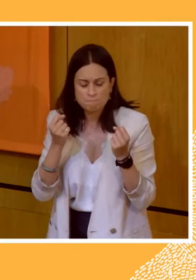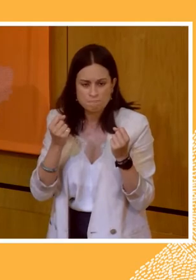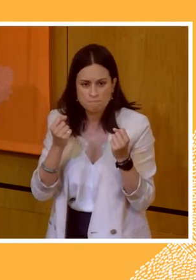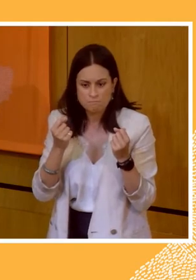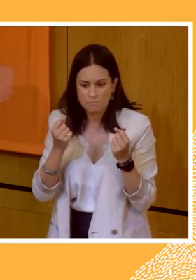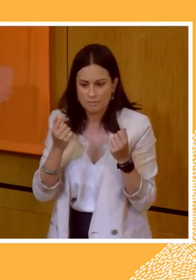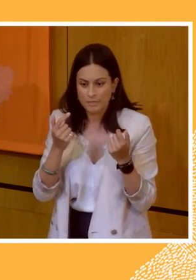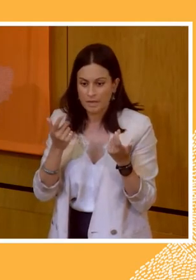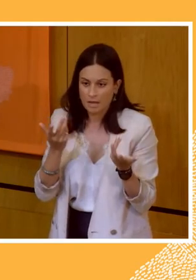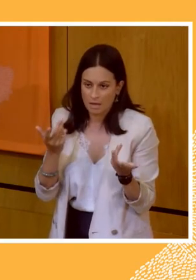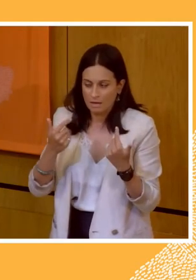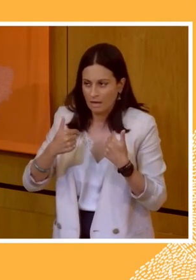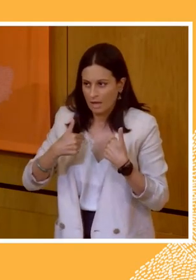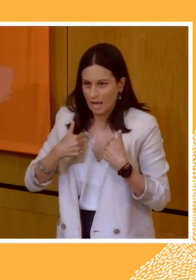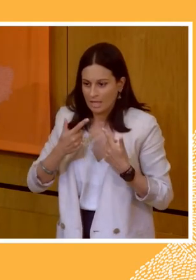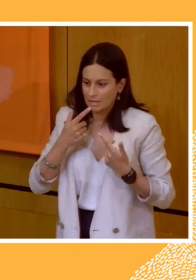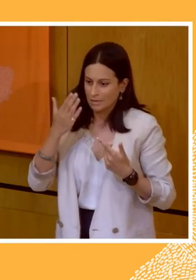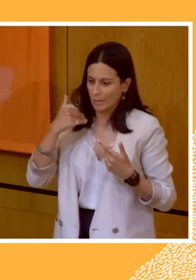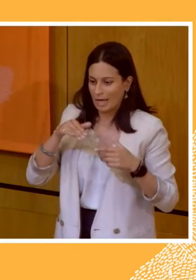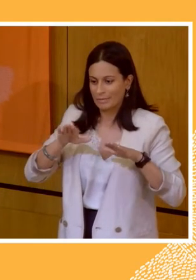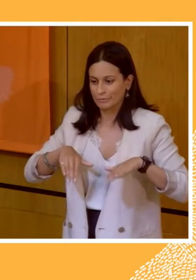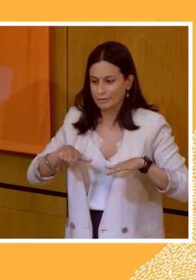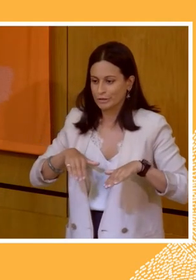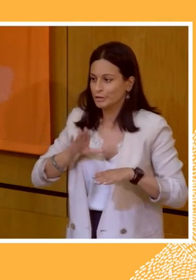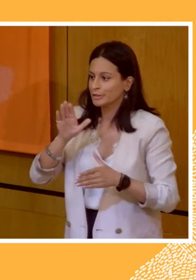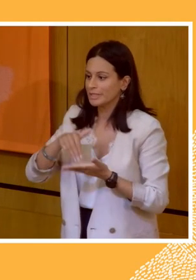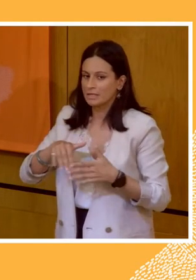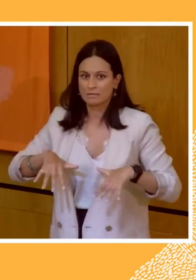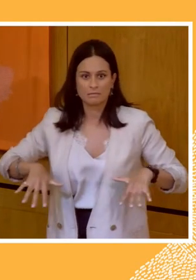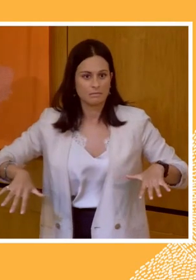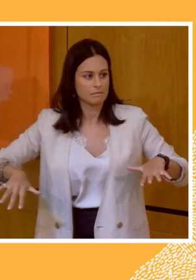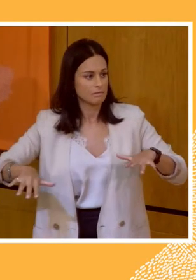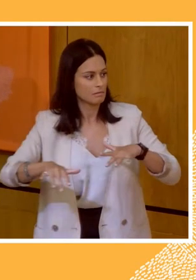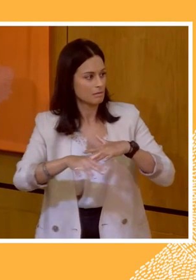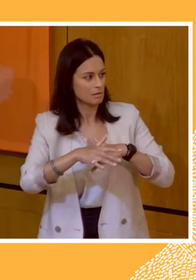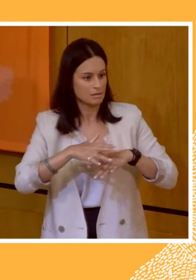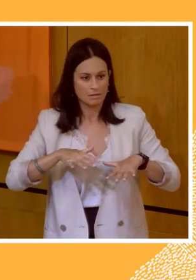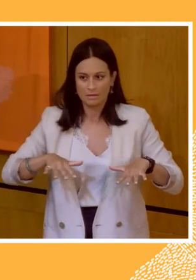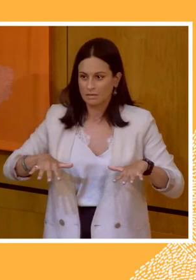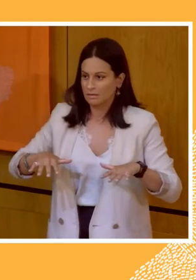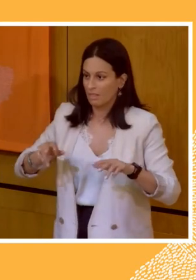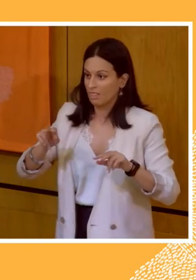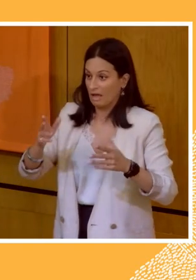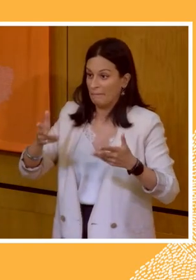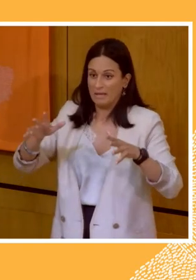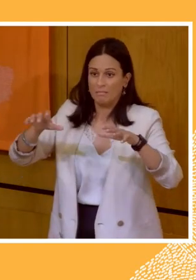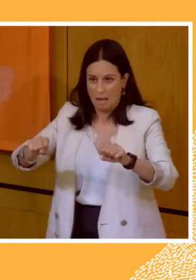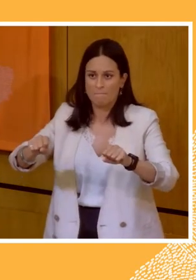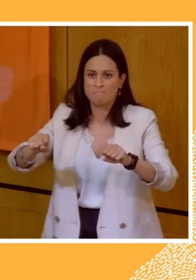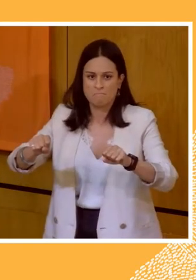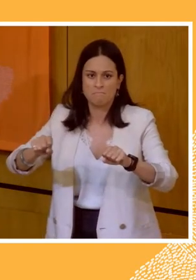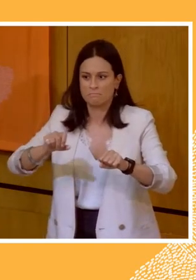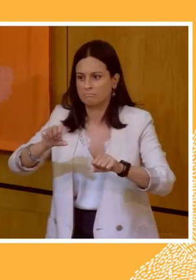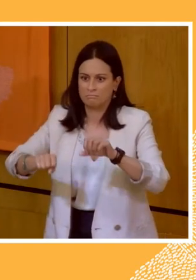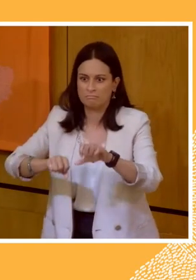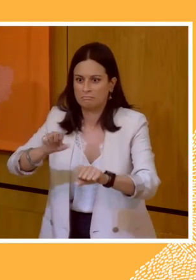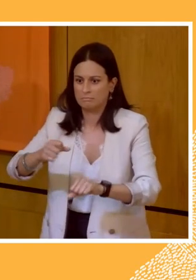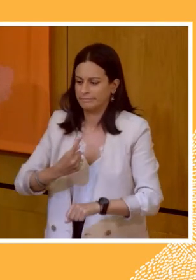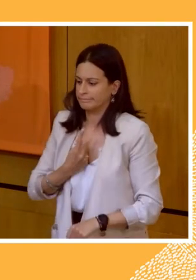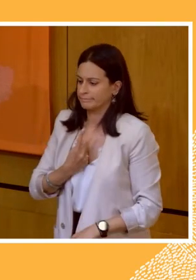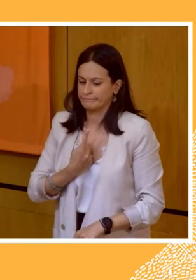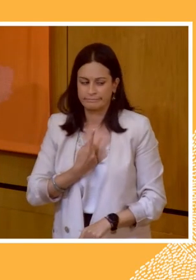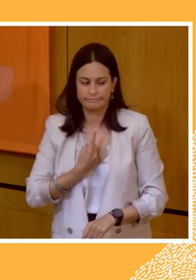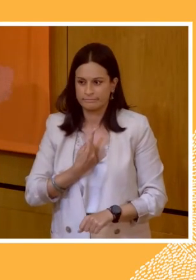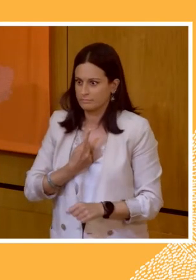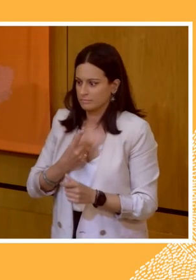when I, as a white British person, am stood in a country that is downstream of, you know, severe colonialism and is suffering from, you know,